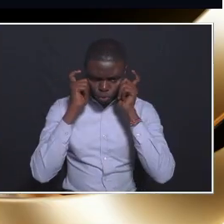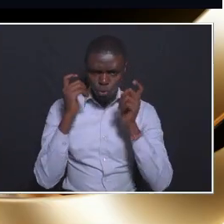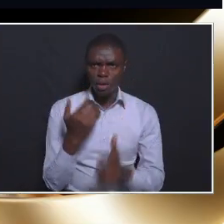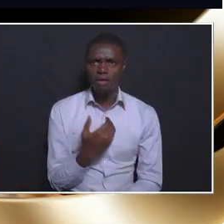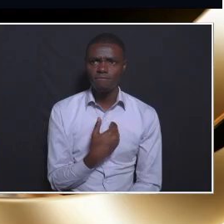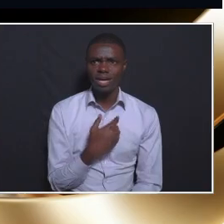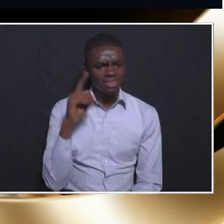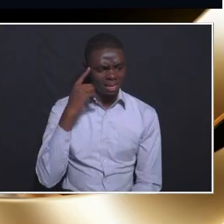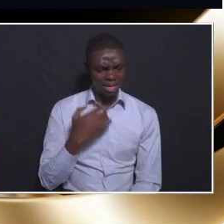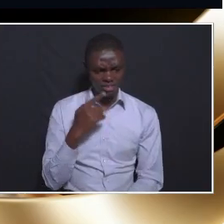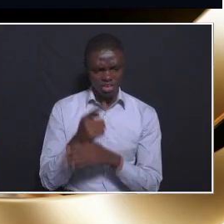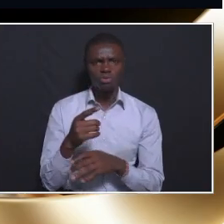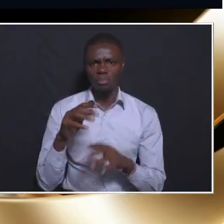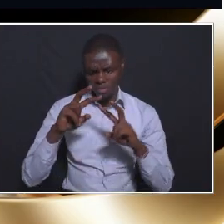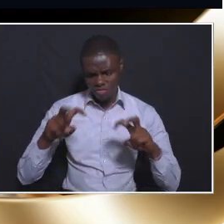Maybe I have that video.